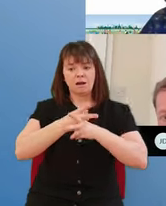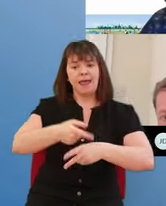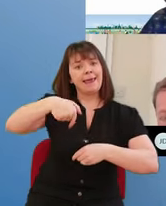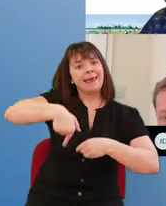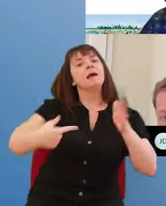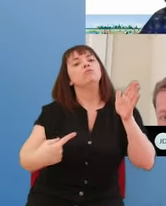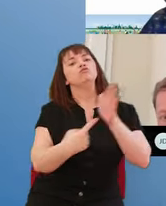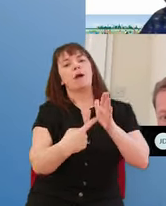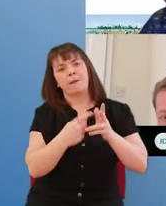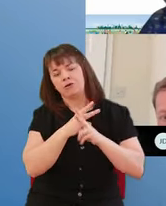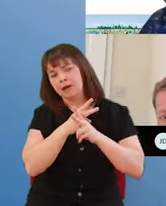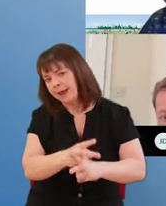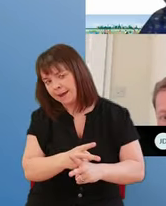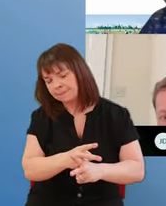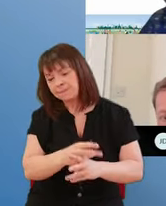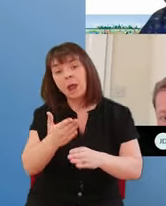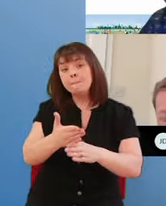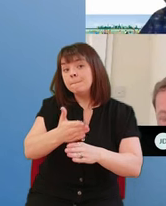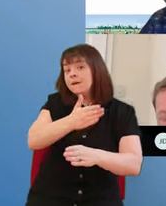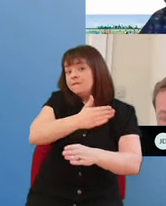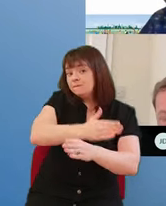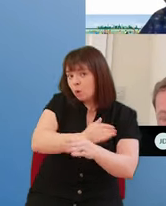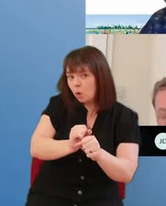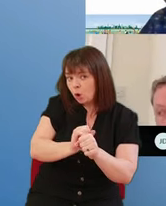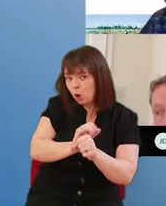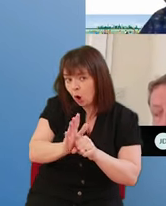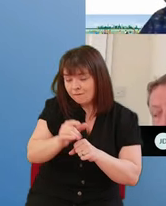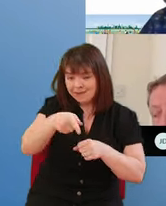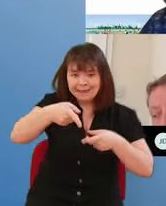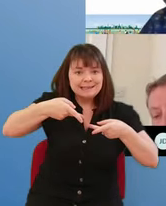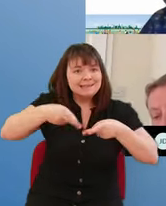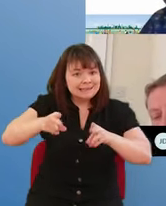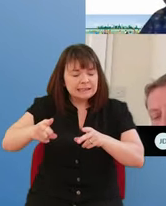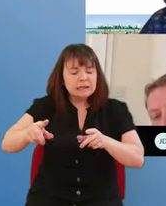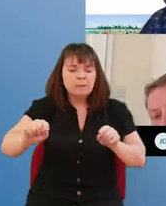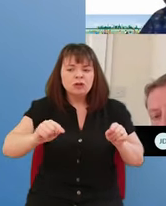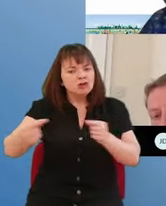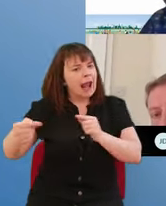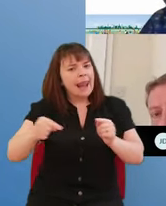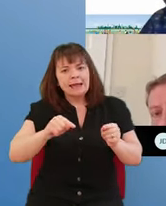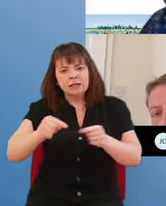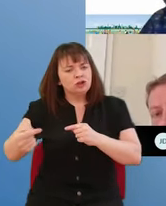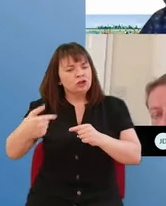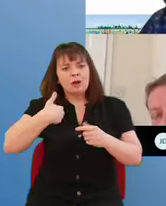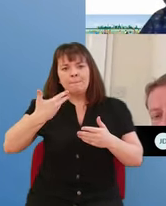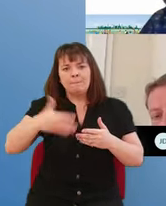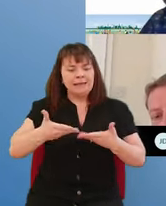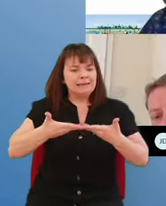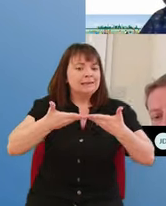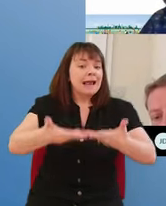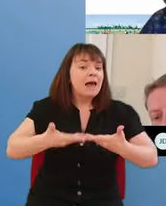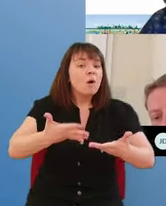to, but we were actually making some progress across the whole patch. And then, of course,